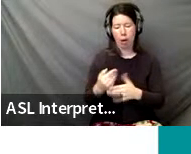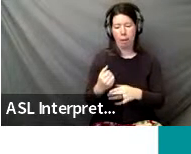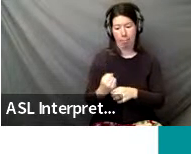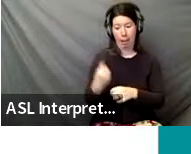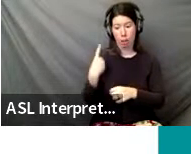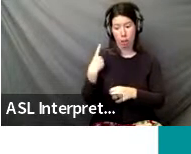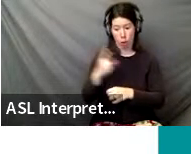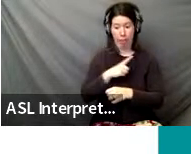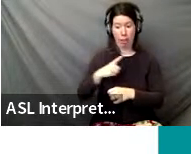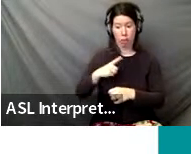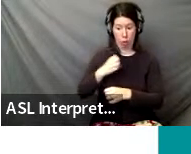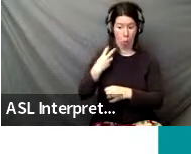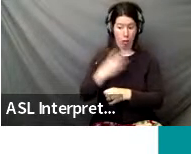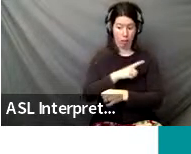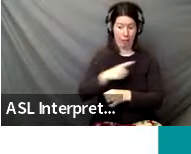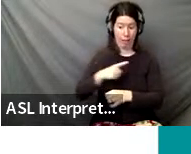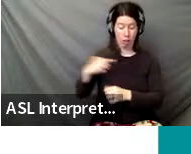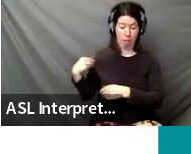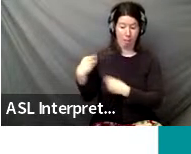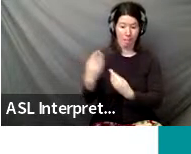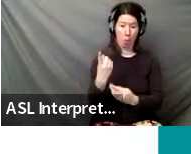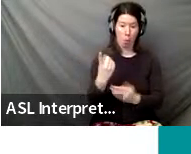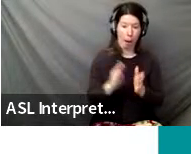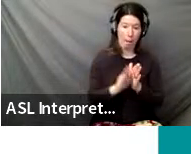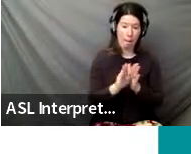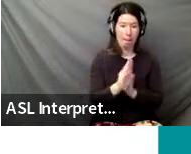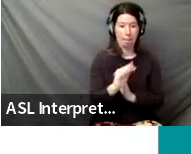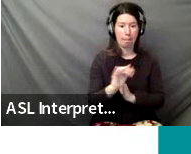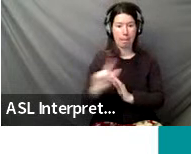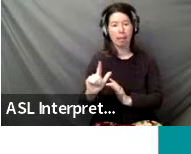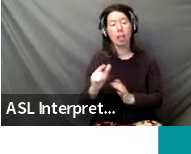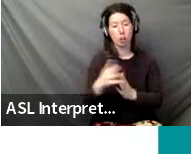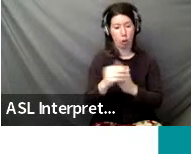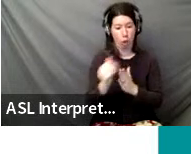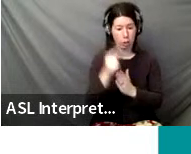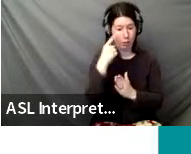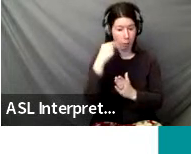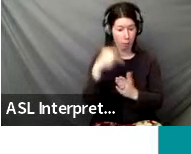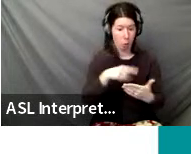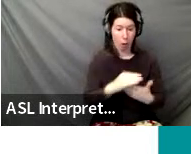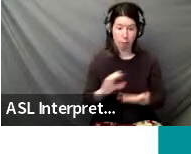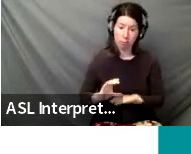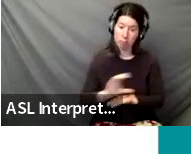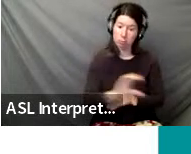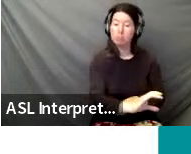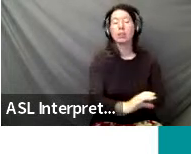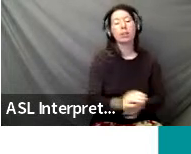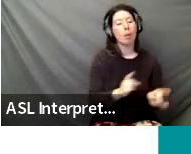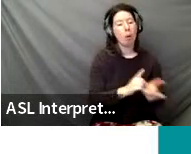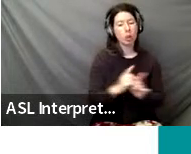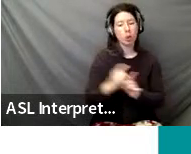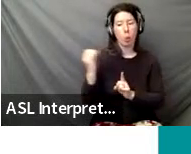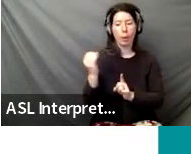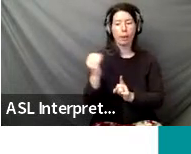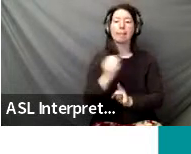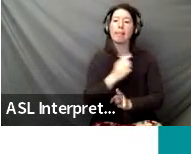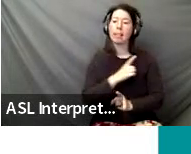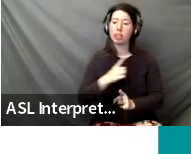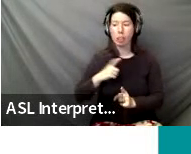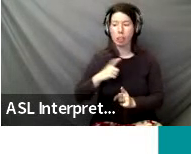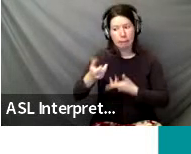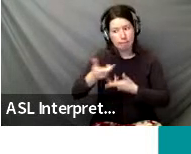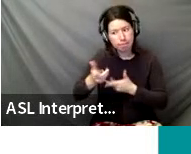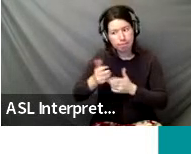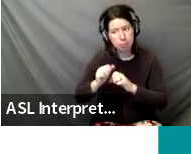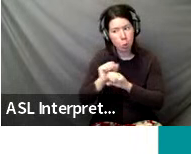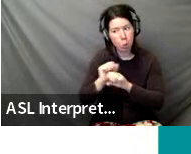moved forward to provide $1 billion for the program. We'll be working very closely with the Oregon legislature to see some kind